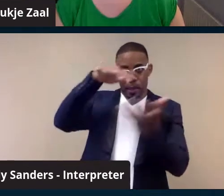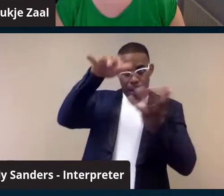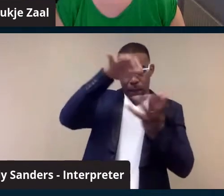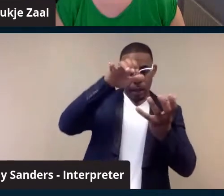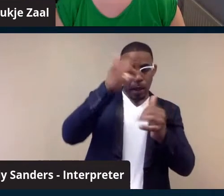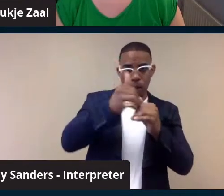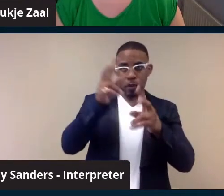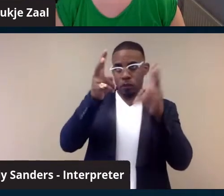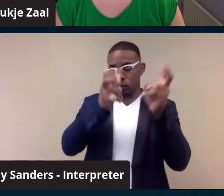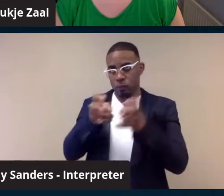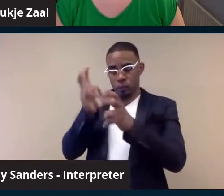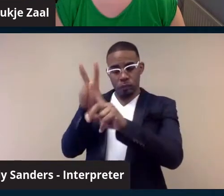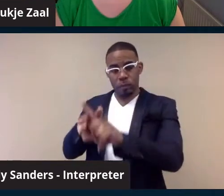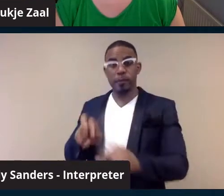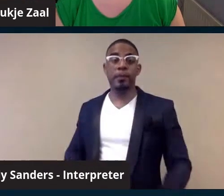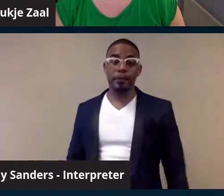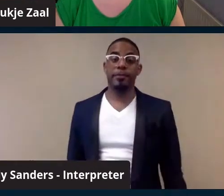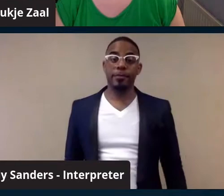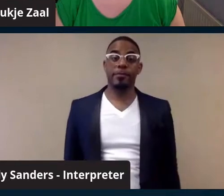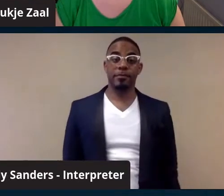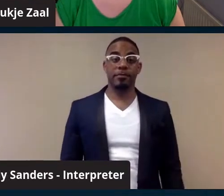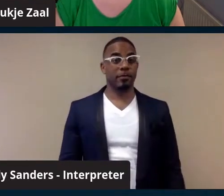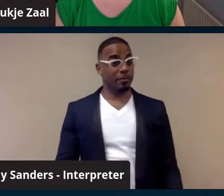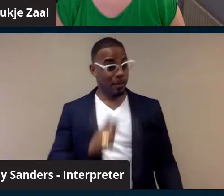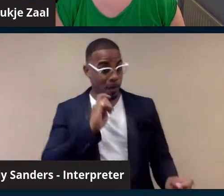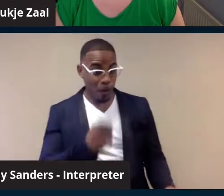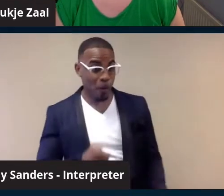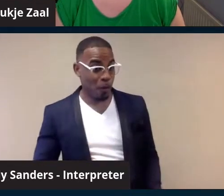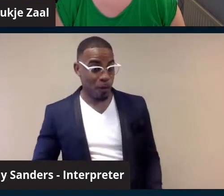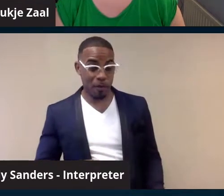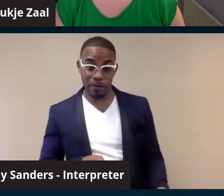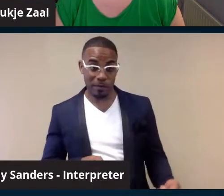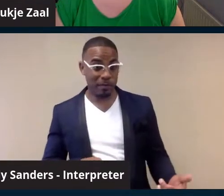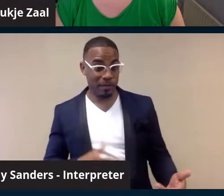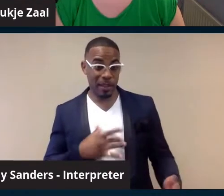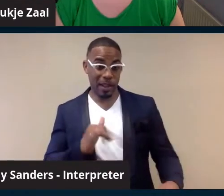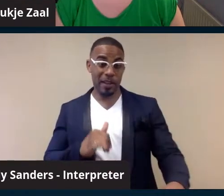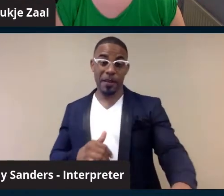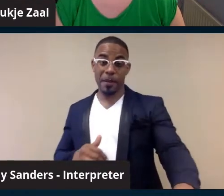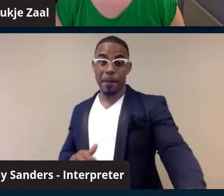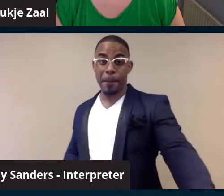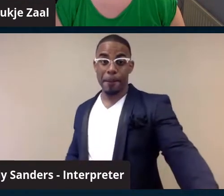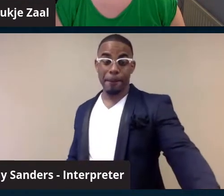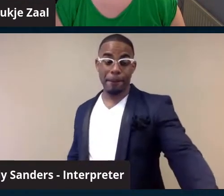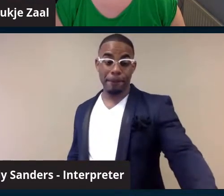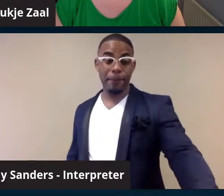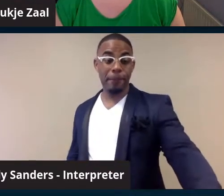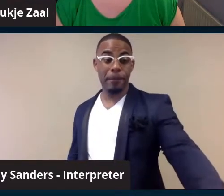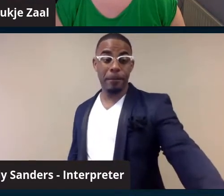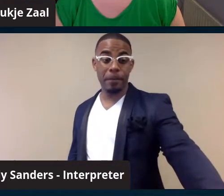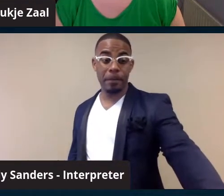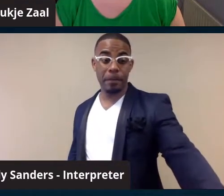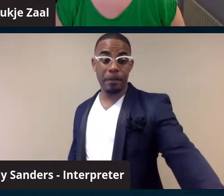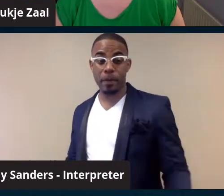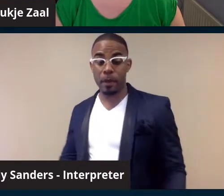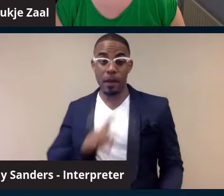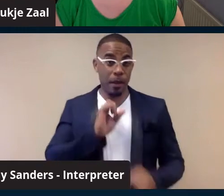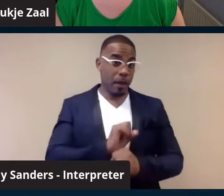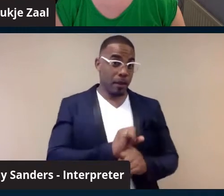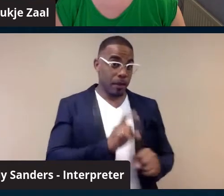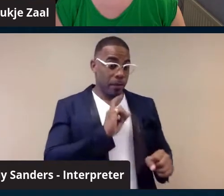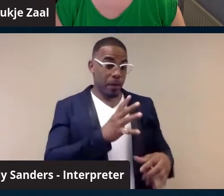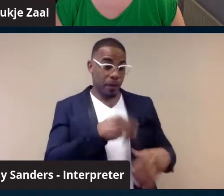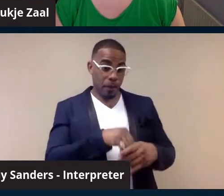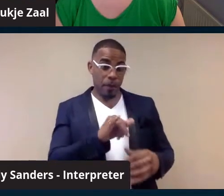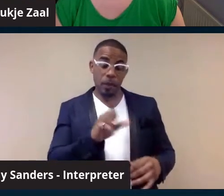try to communicate with it. Cool. Is it going to involve a live demo? Yes, it will actually involve a live